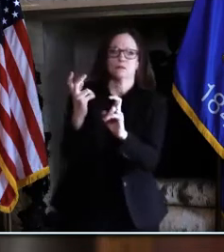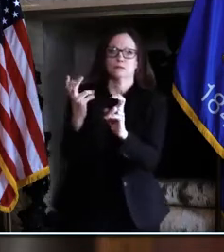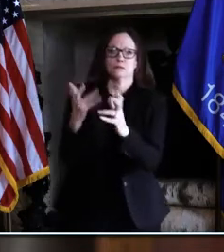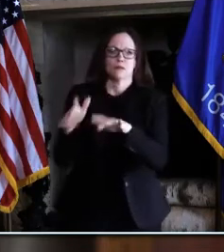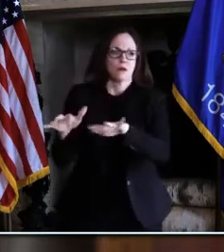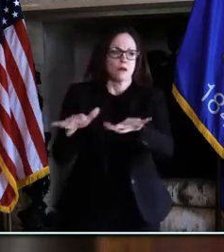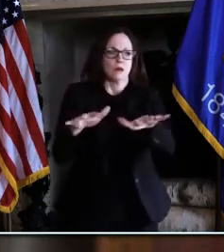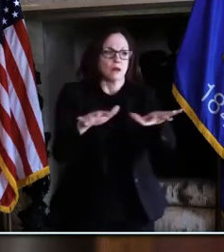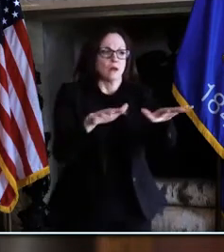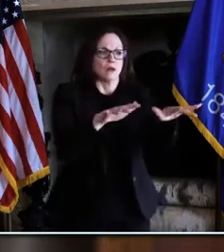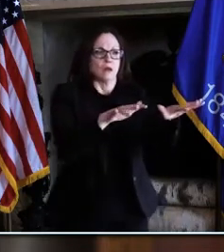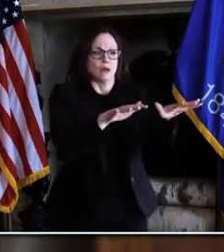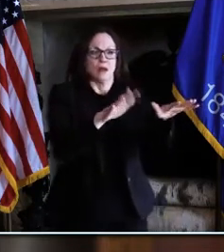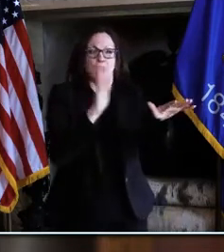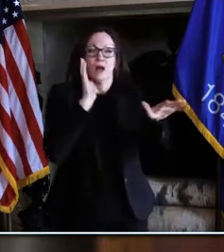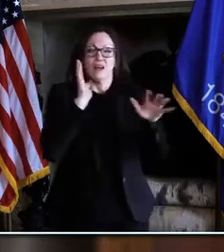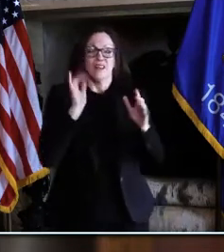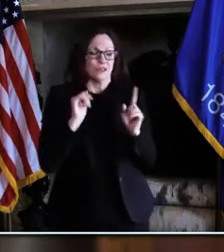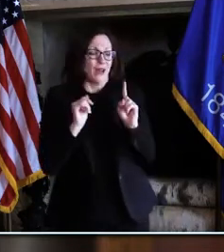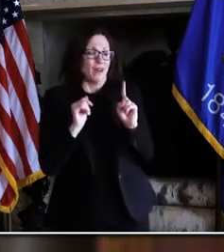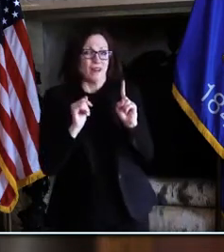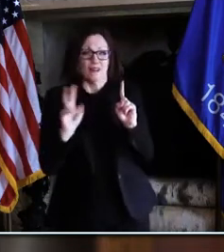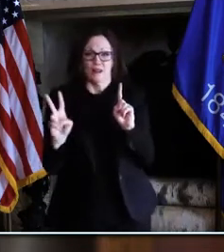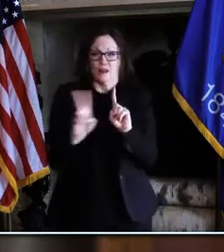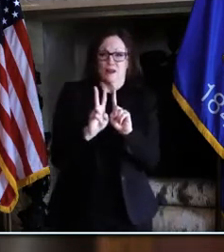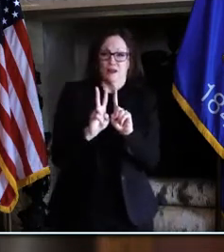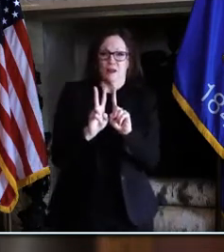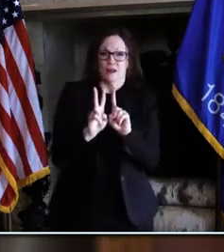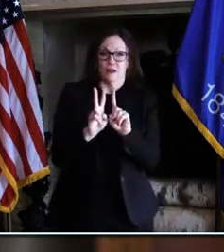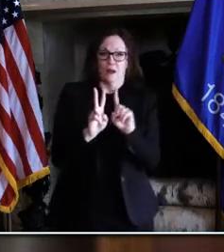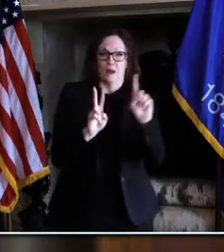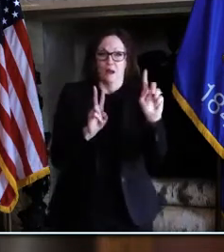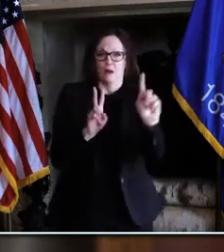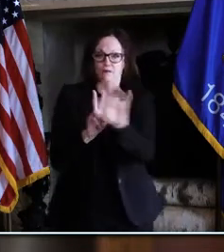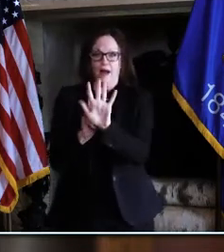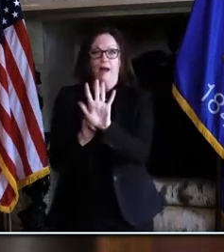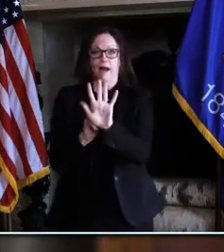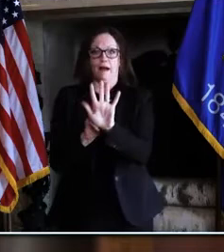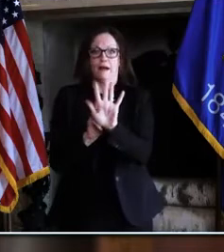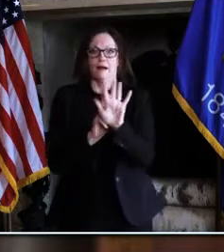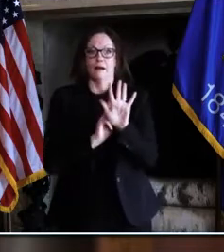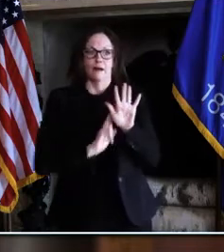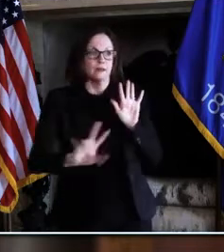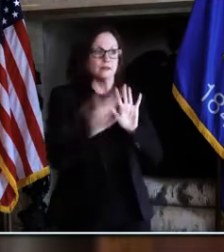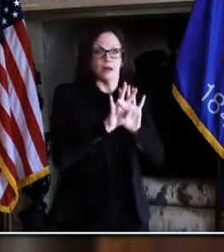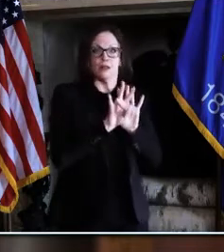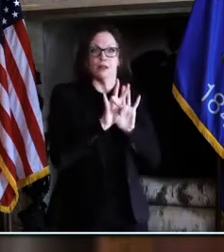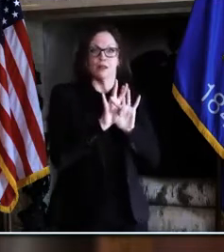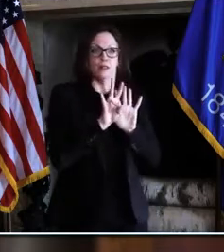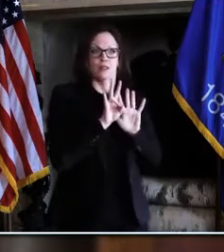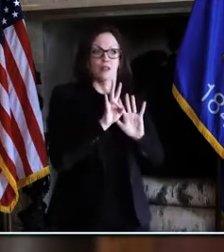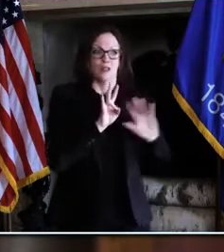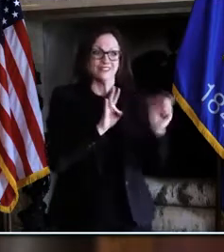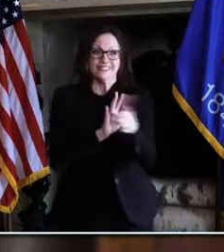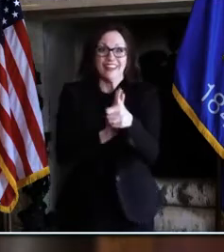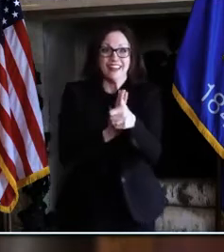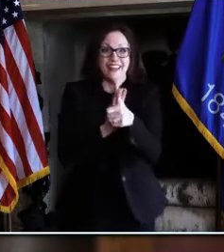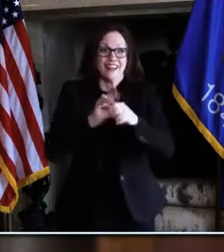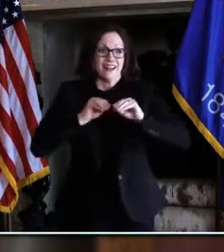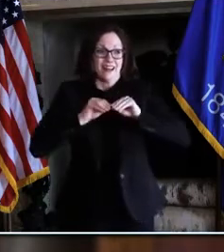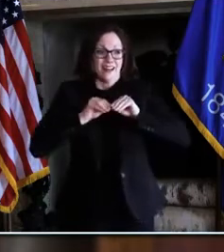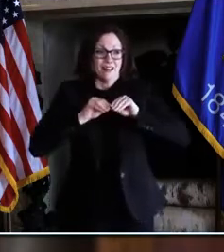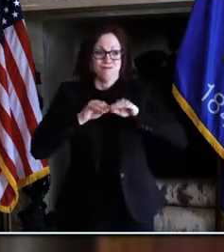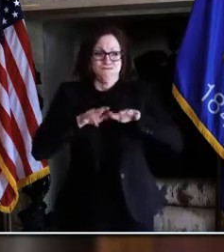deaths. This means thousands of Wisconsinites would need hospitalization, and we would exceed our current